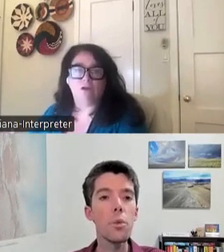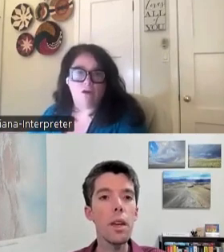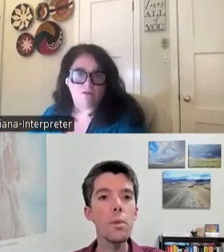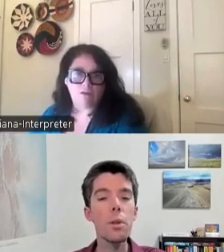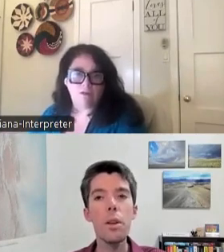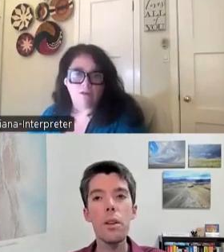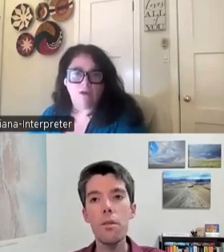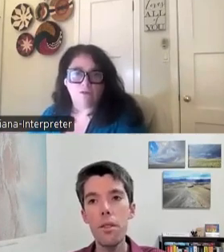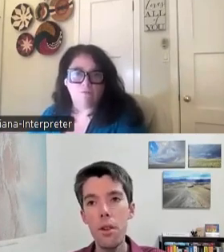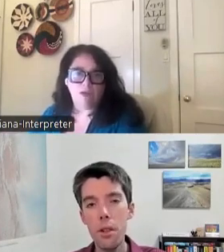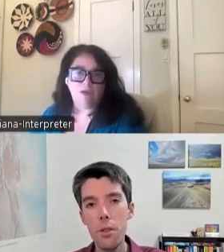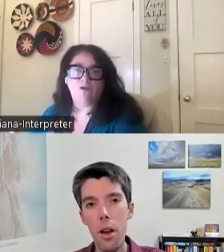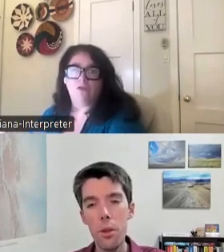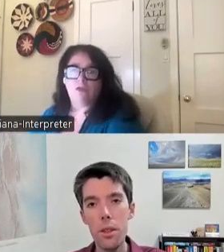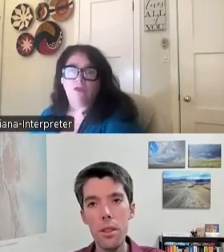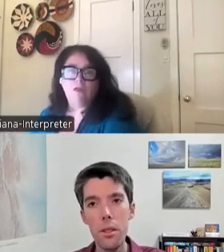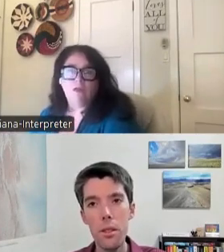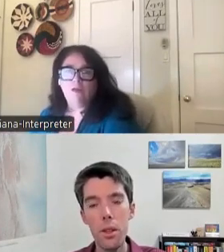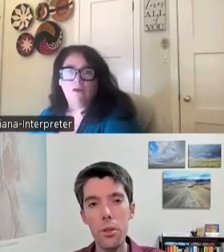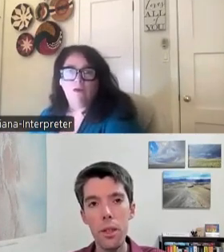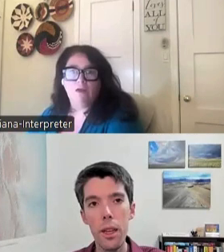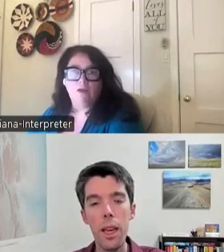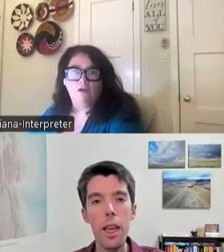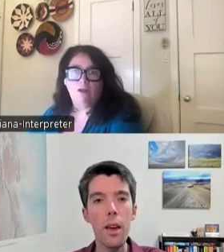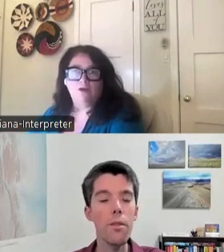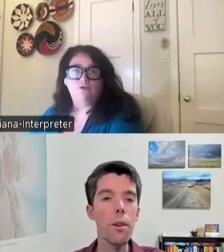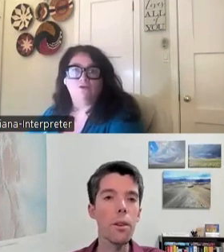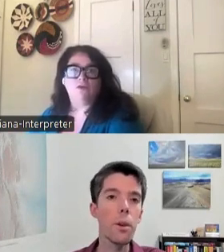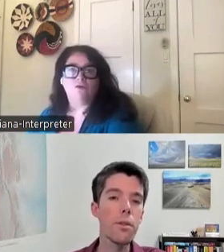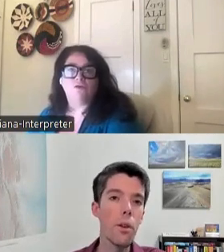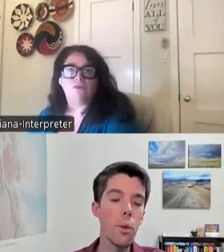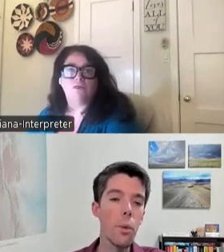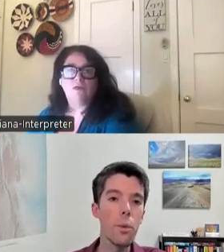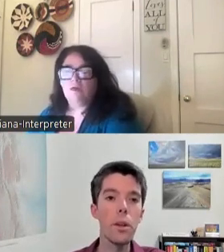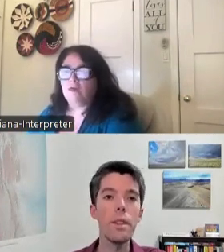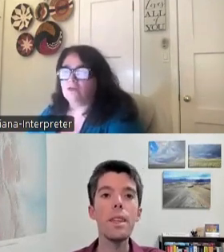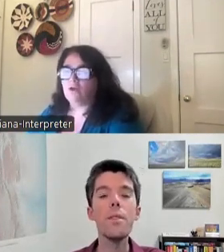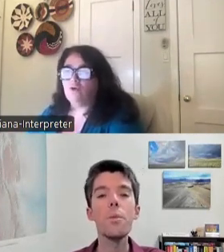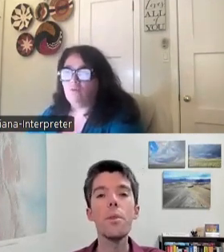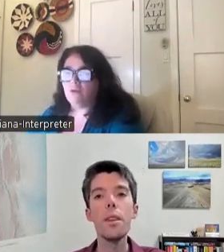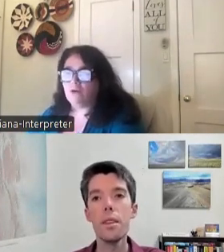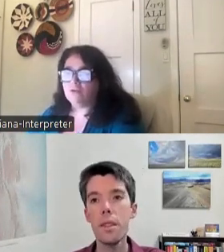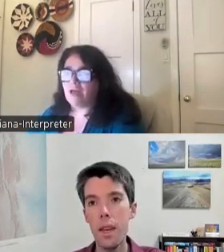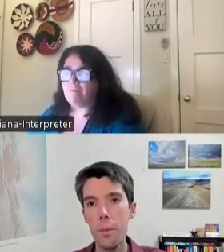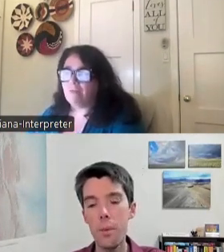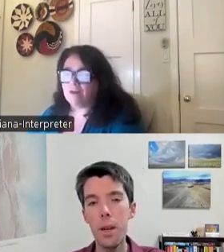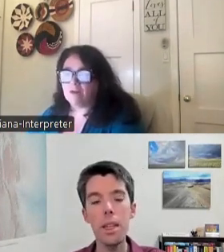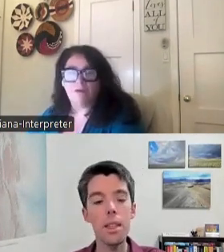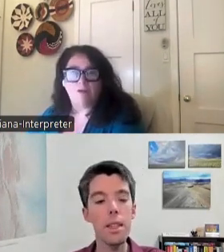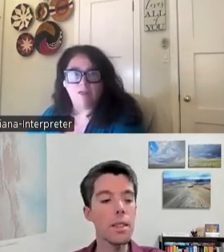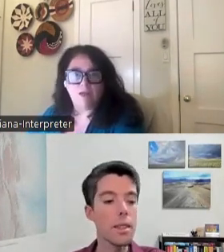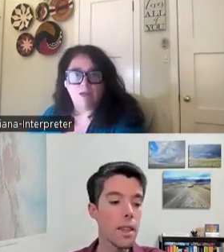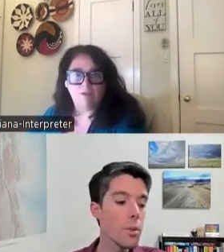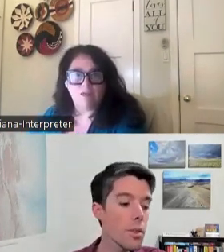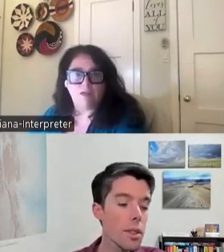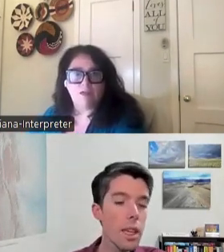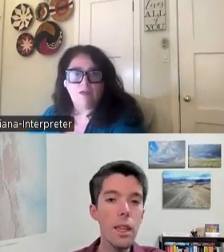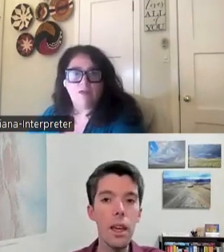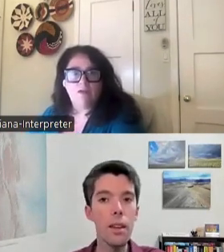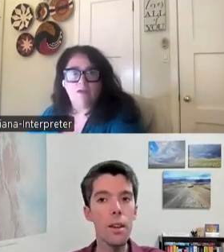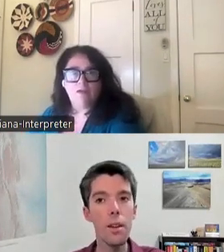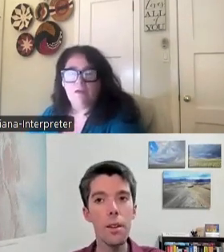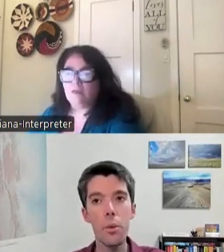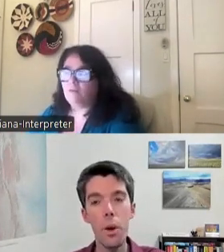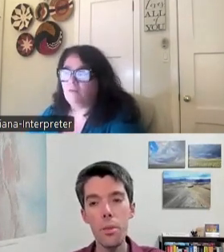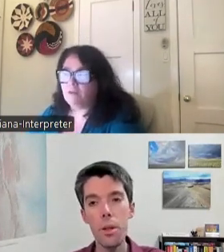of swings between very dry months individually, followed by very wet ones, even within the same rainy season. And I think we've seen